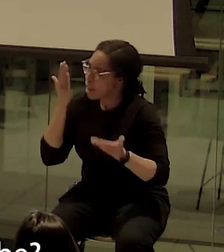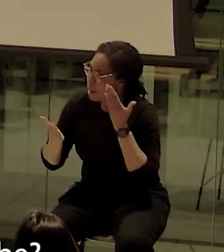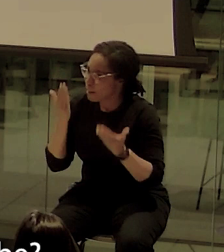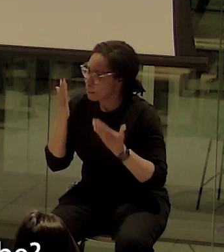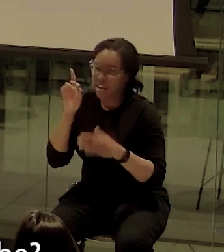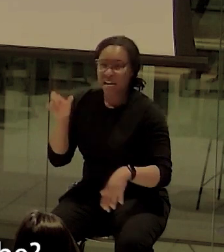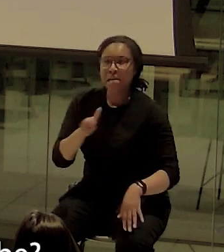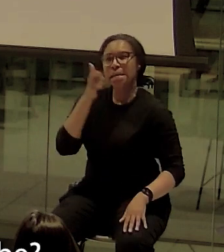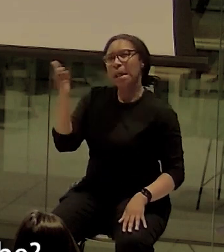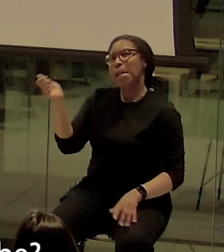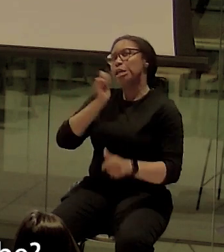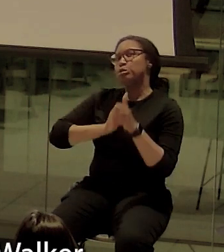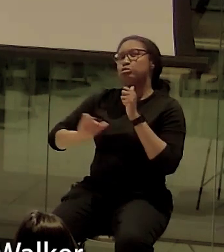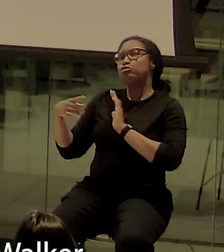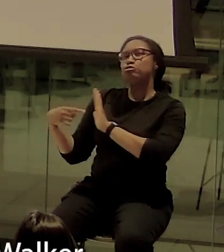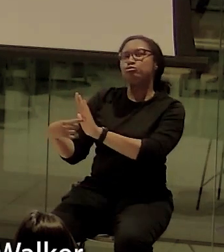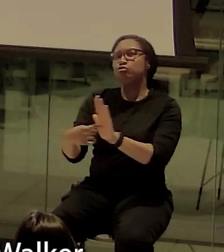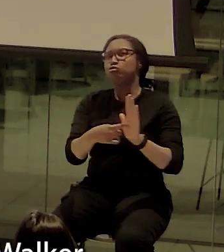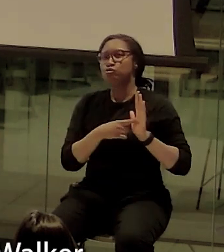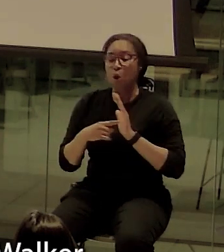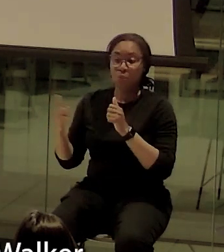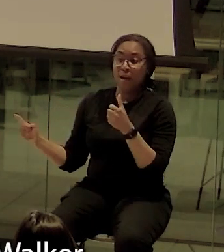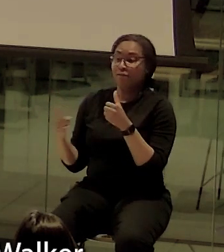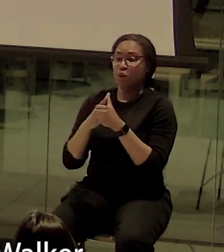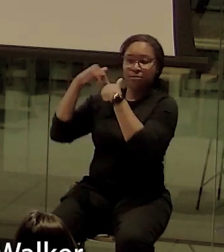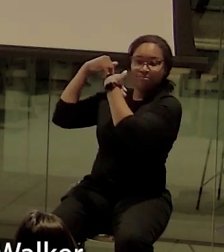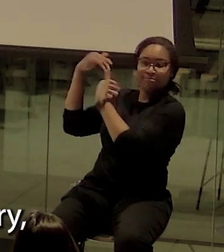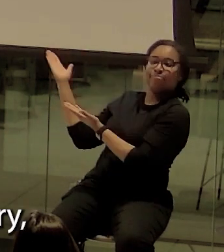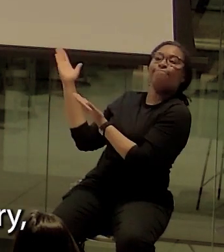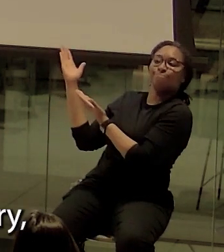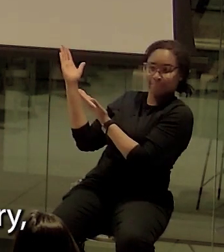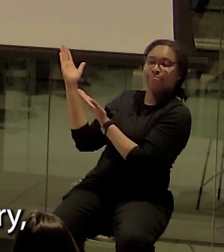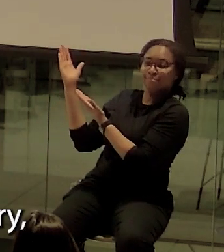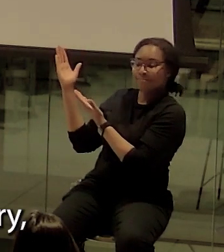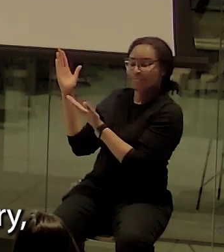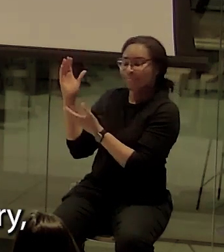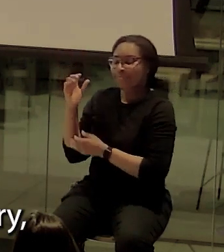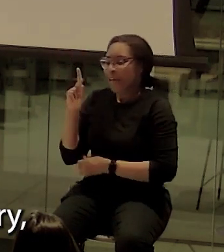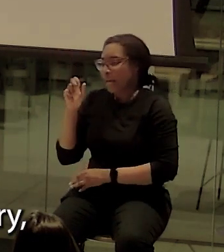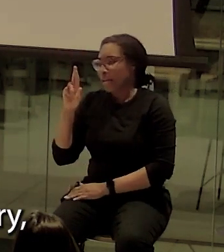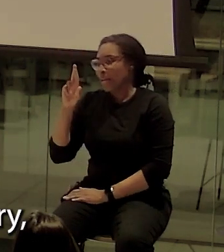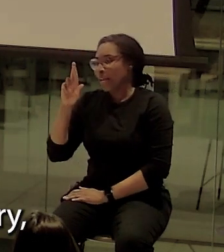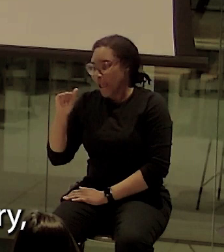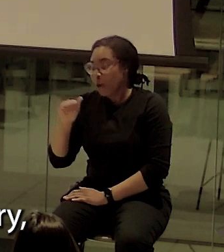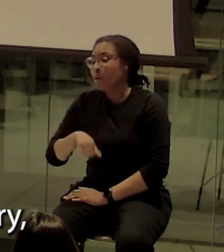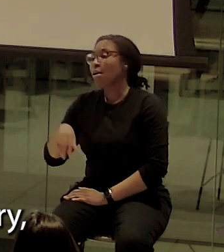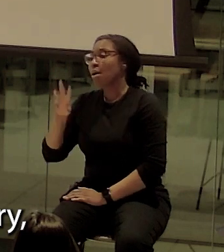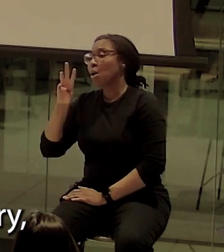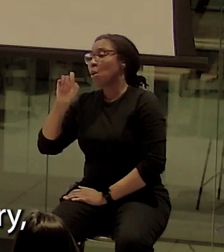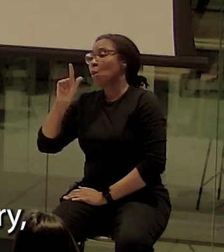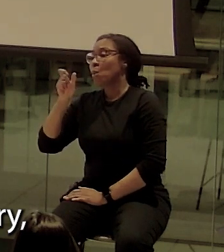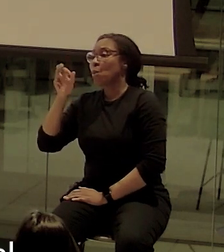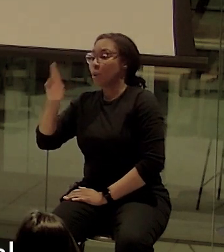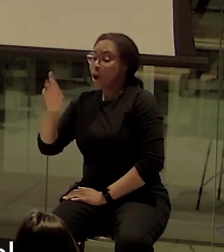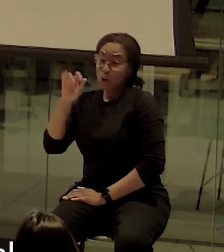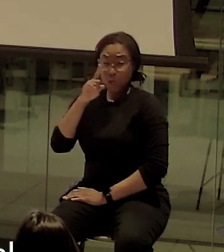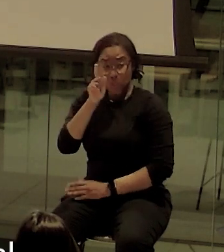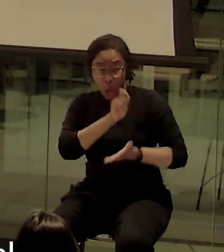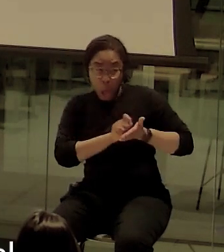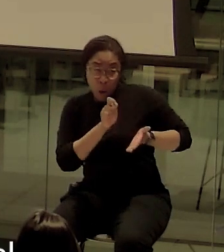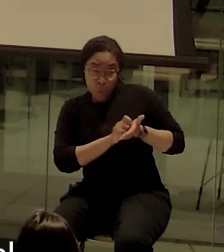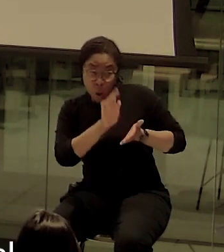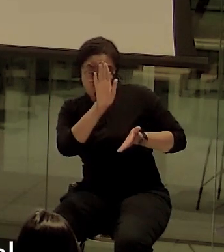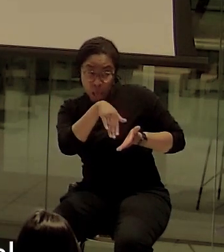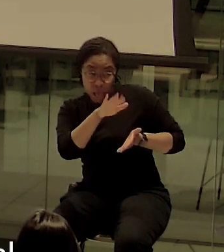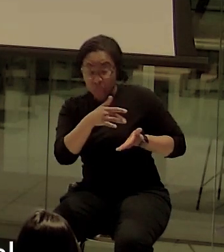I could do any exhibition in the world? What would it be? And the first thought was Carol Walker. Mm-hmm. And so I wrote to the gallery. They said, yeah, maybe she'll do it.